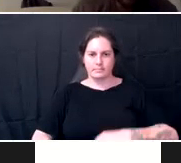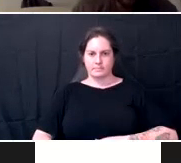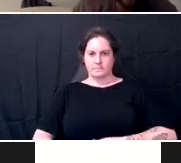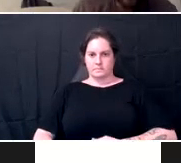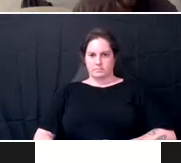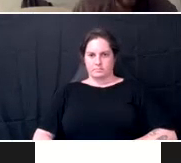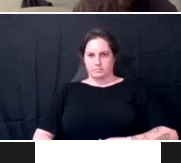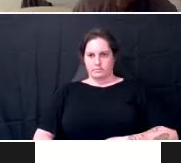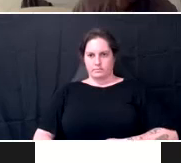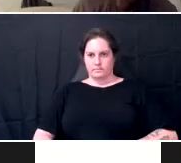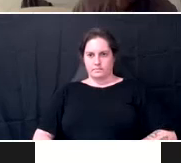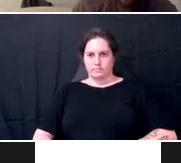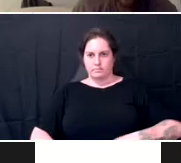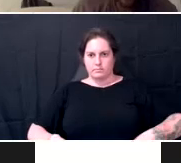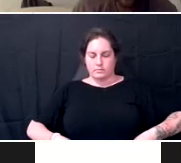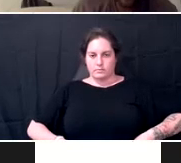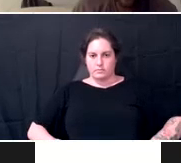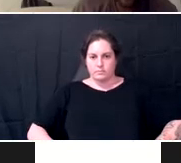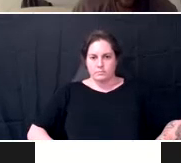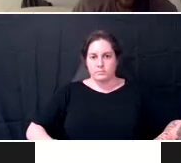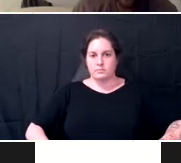9.8 times